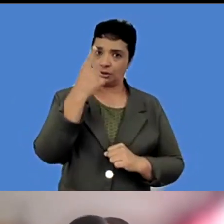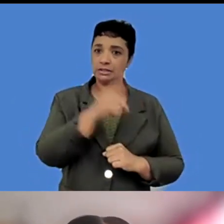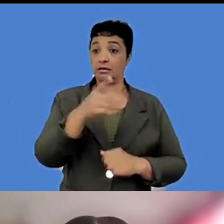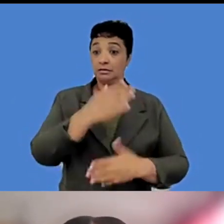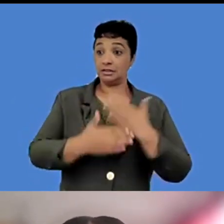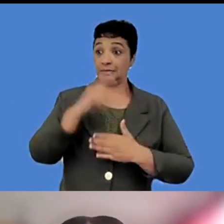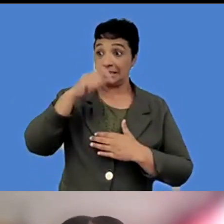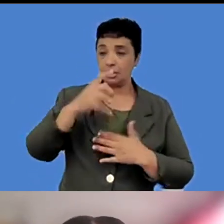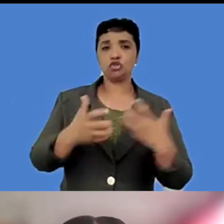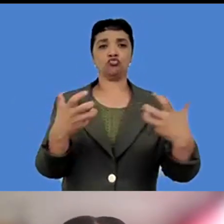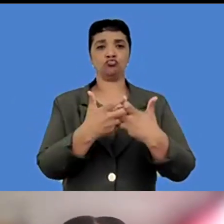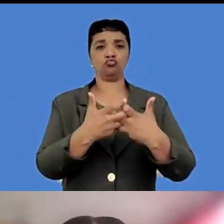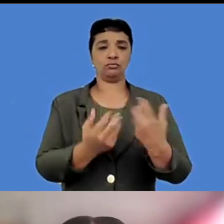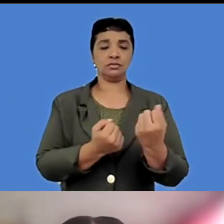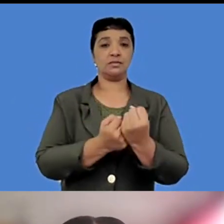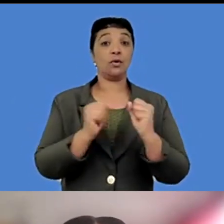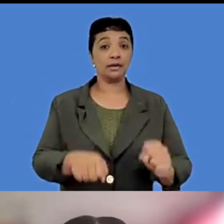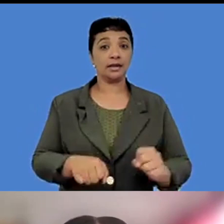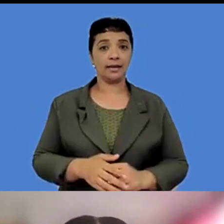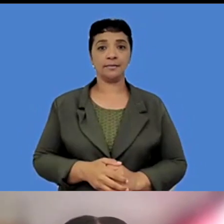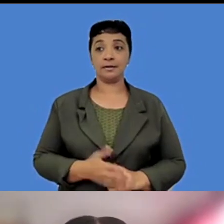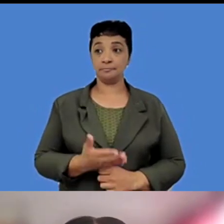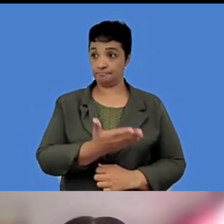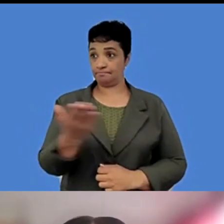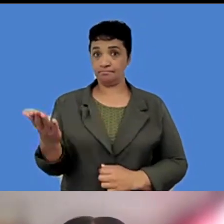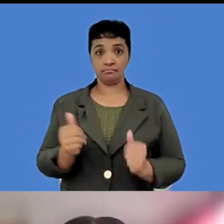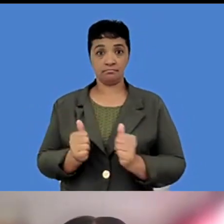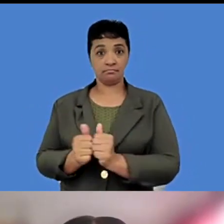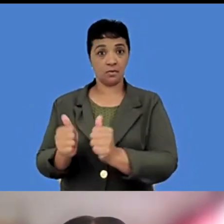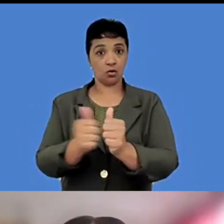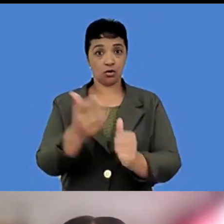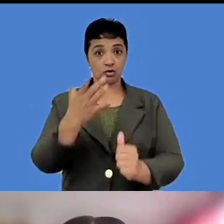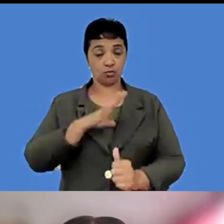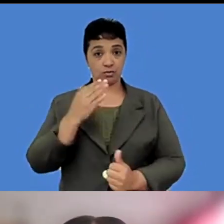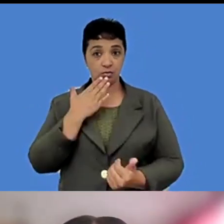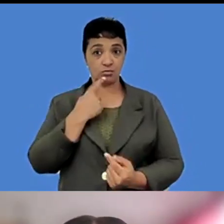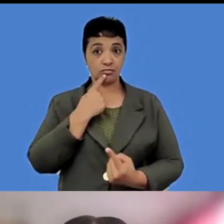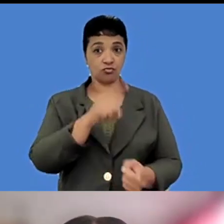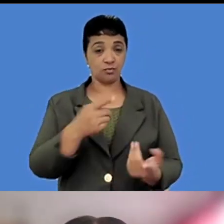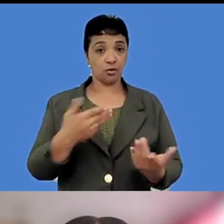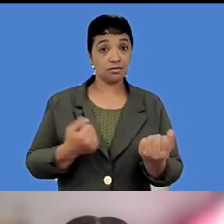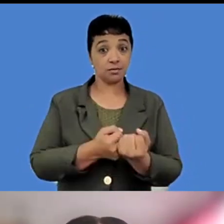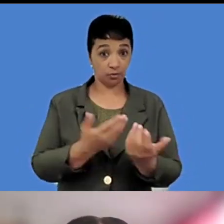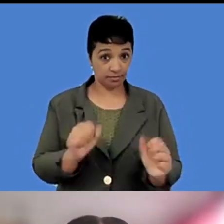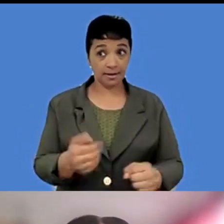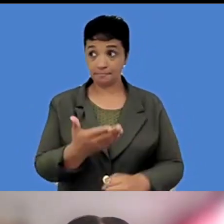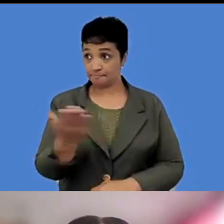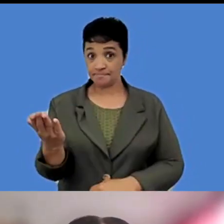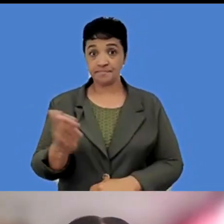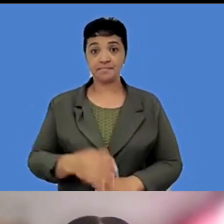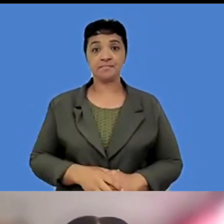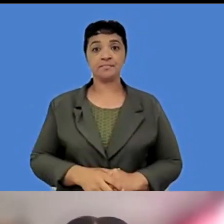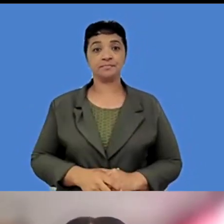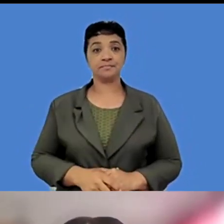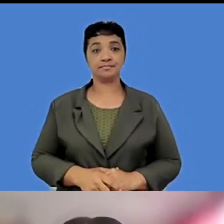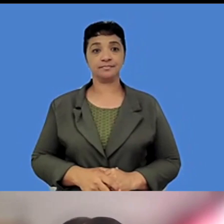met. Would anyone from the colleagues like to come in and to address these questions?